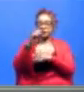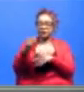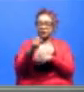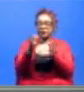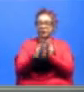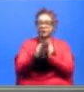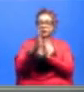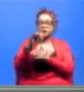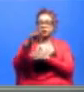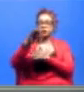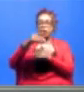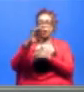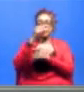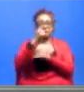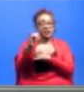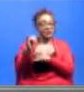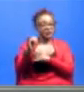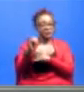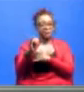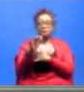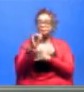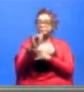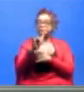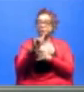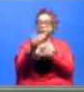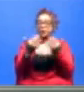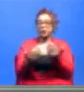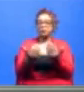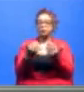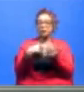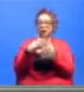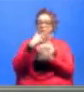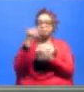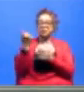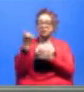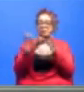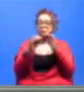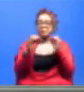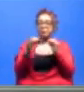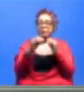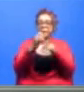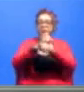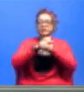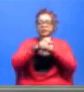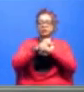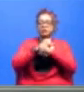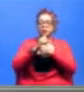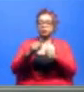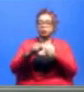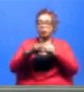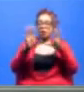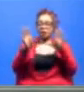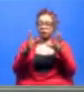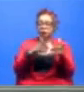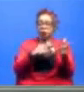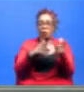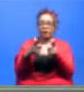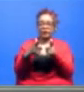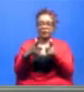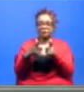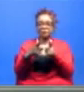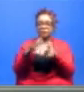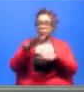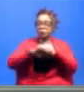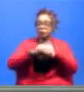and territorial integrity. On this front, there's no better cause than preventing nuclear warfare. A